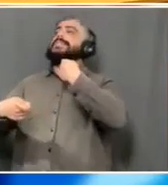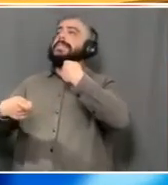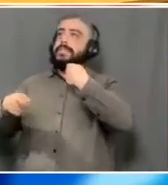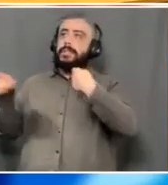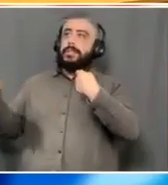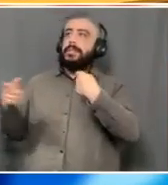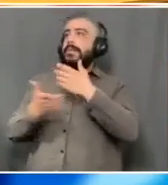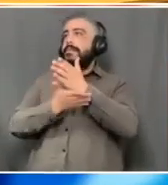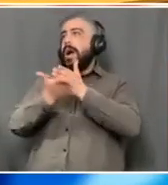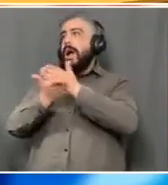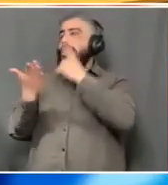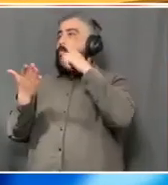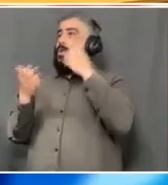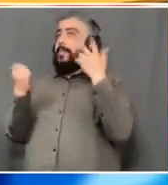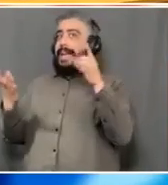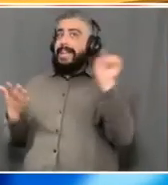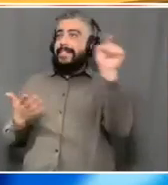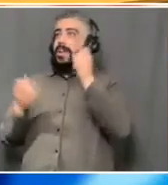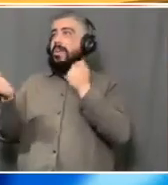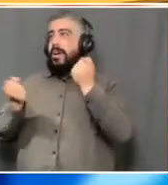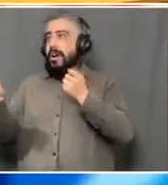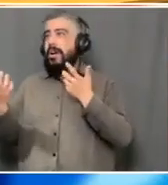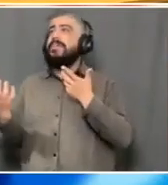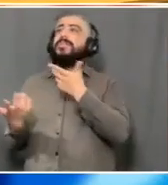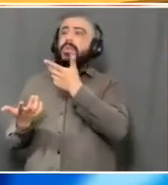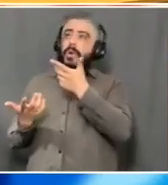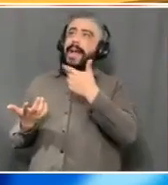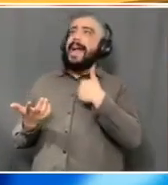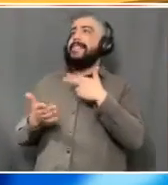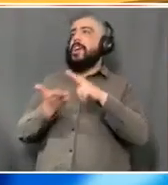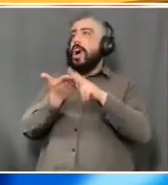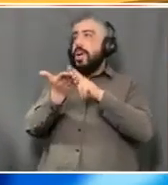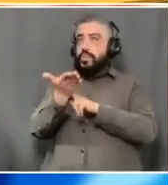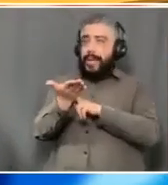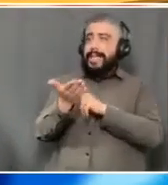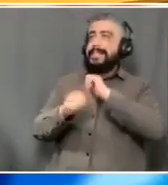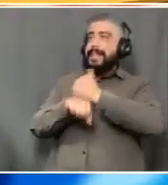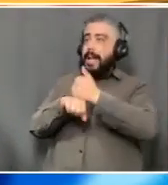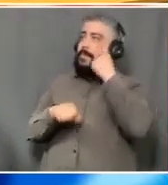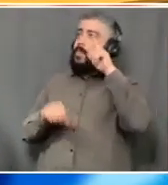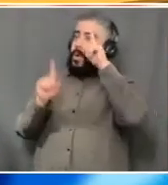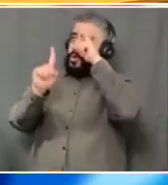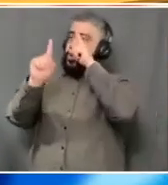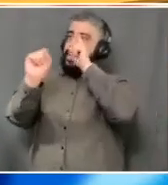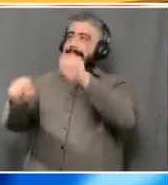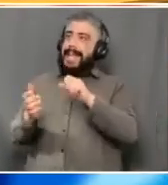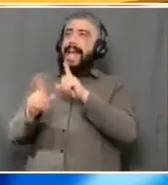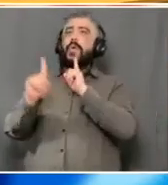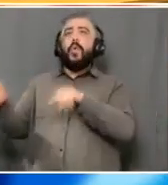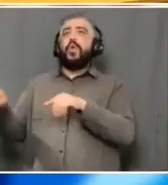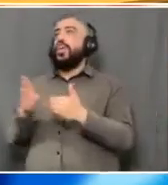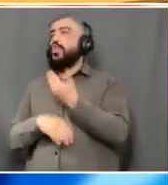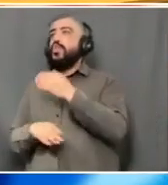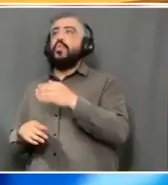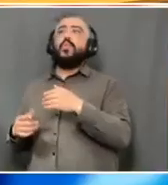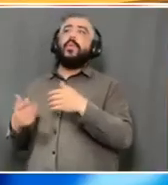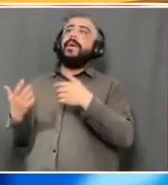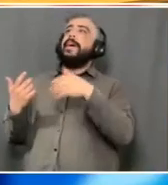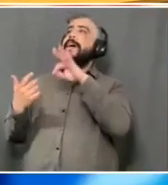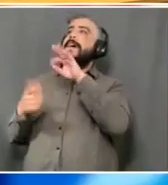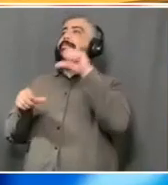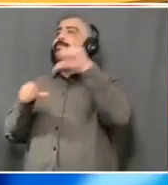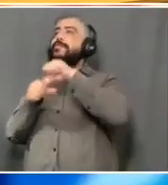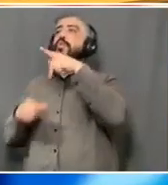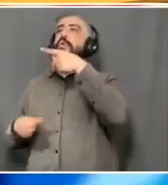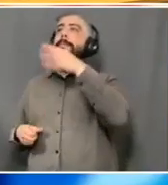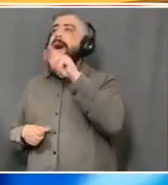parts for a lot of our vehicles. And so usually we have contracts in place so that we can order a fuel pump or anything that's necessary for our